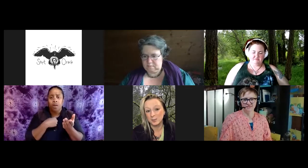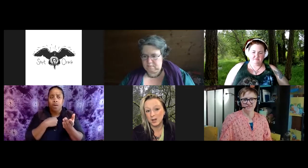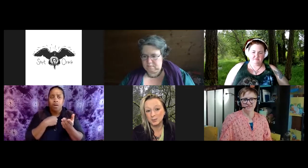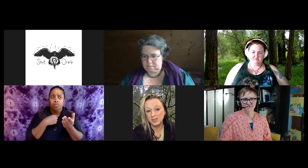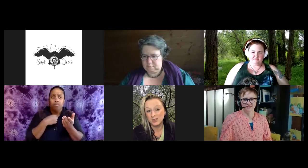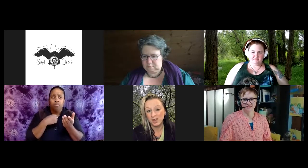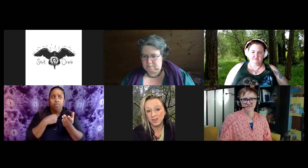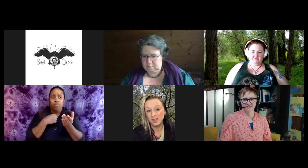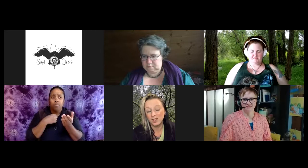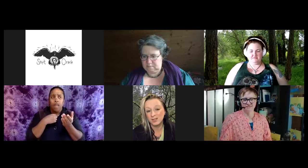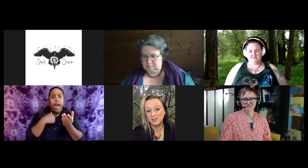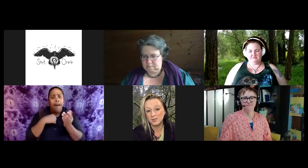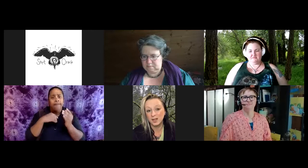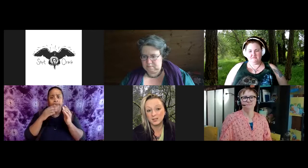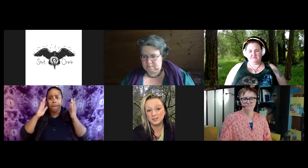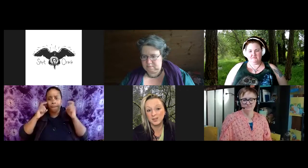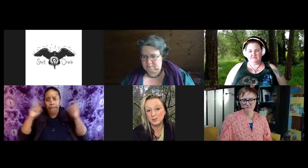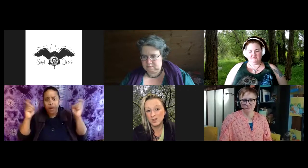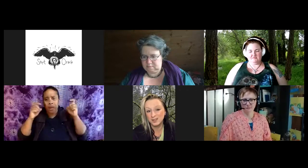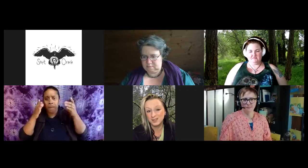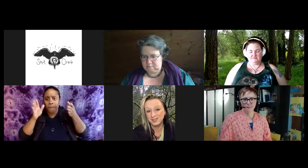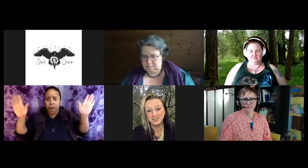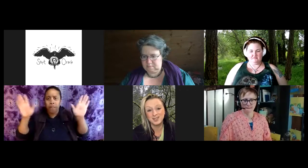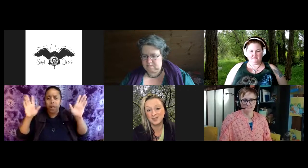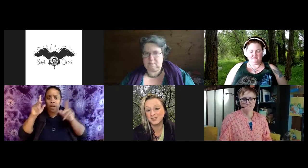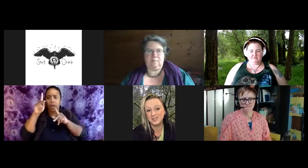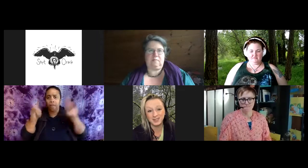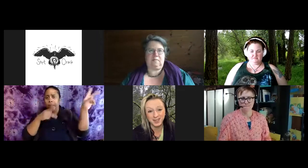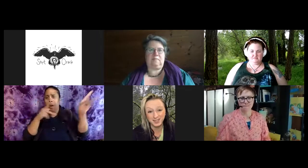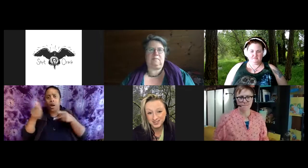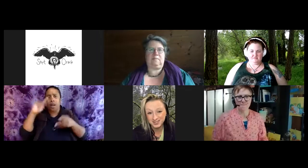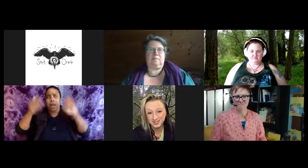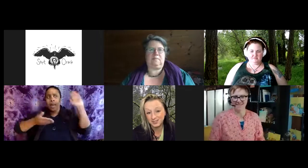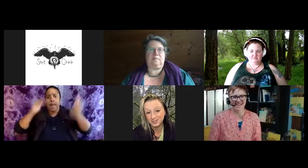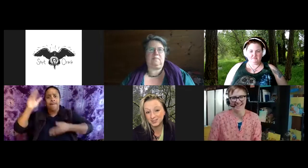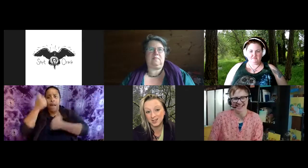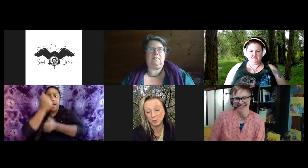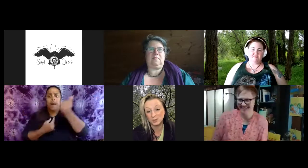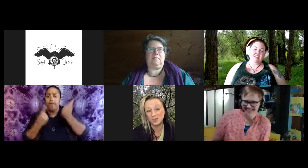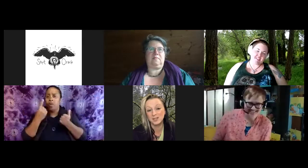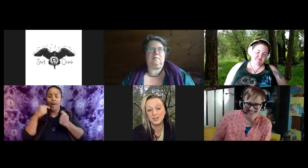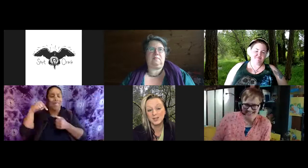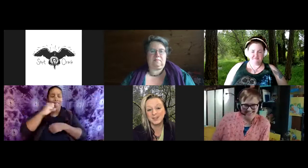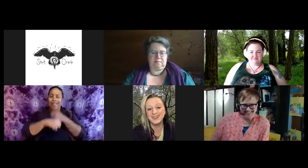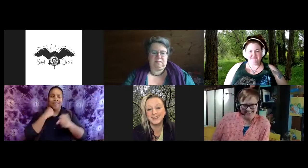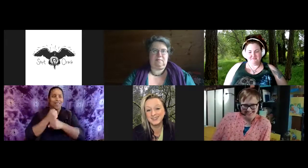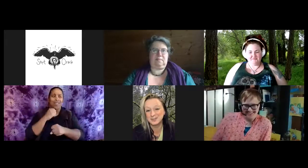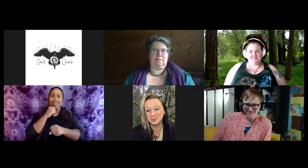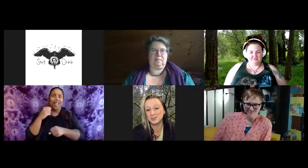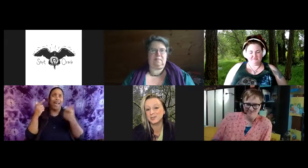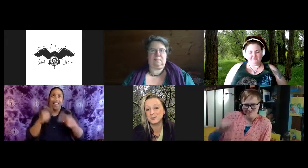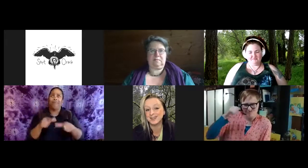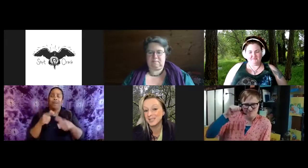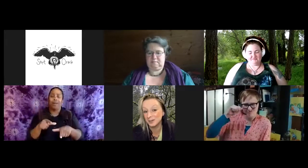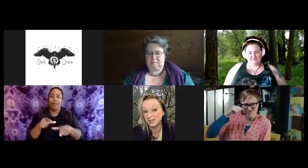like a public thing and invite everyone. That's definitely not the case this year. That's not happening,